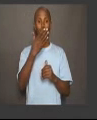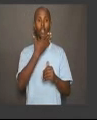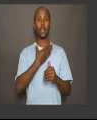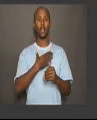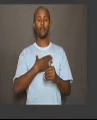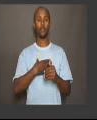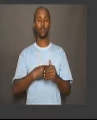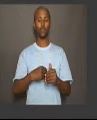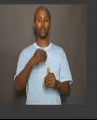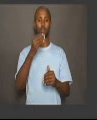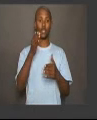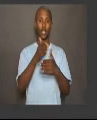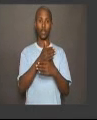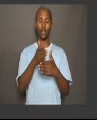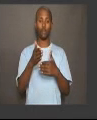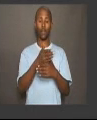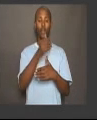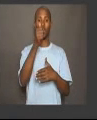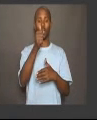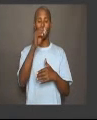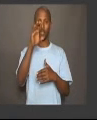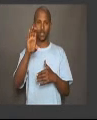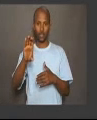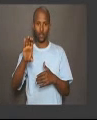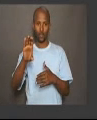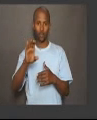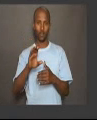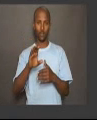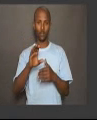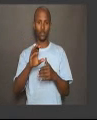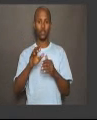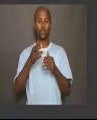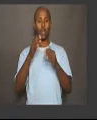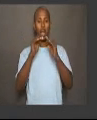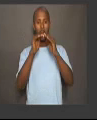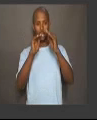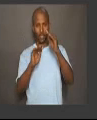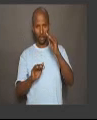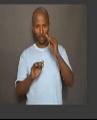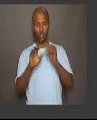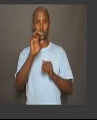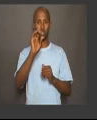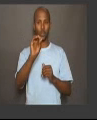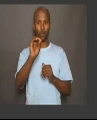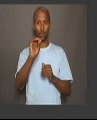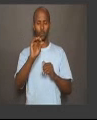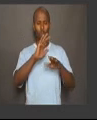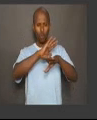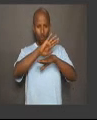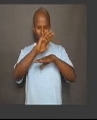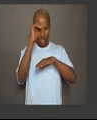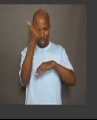part of the interval ac and less than 0 for